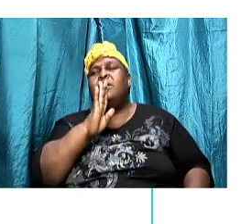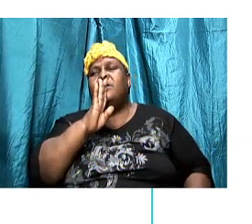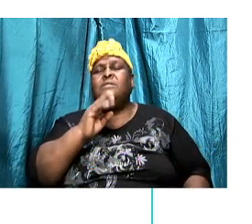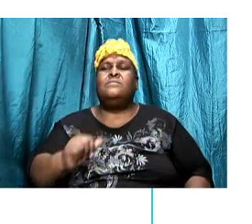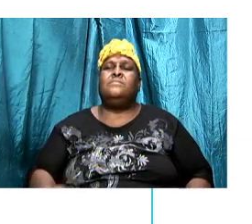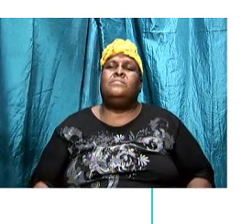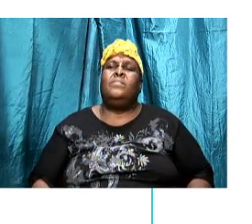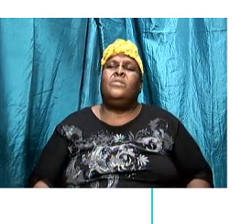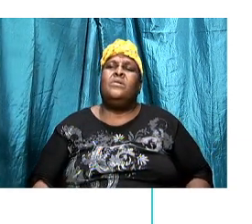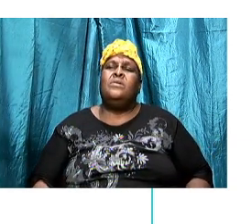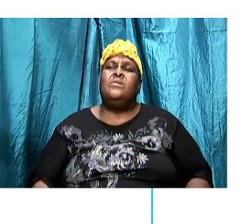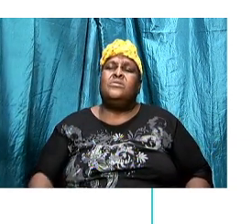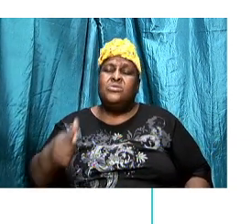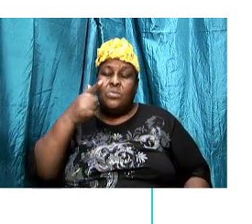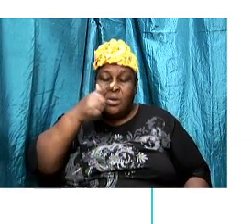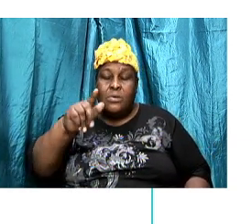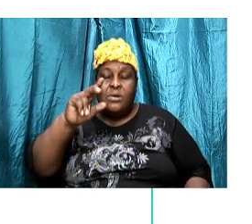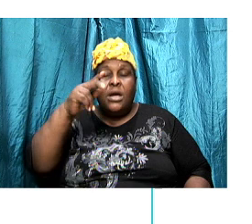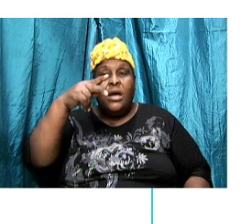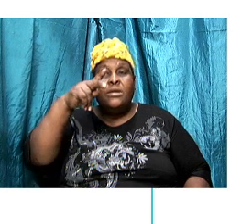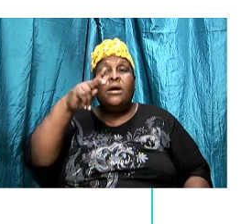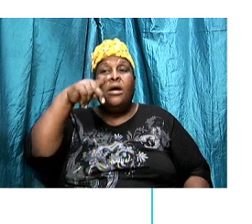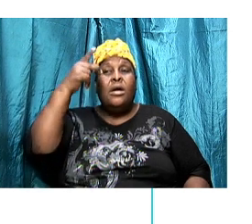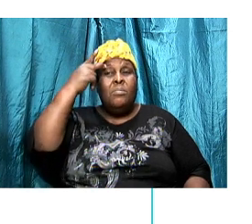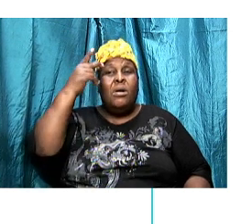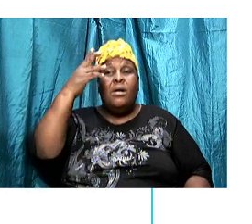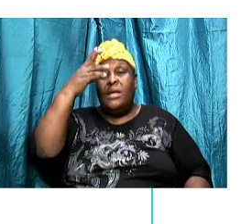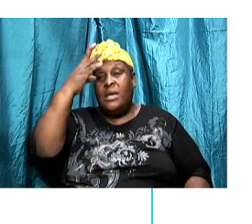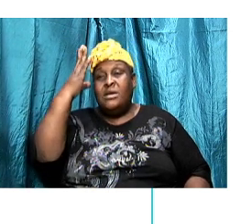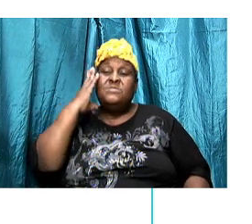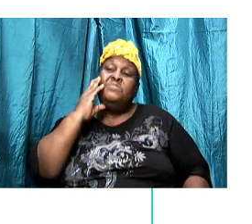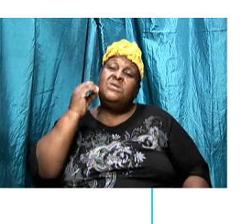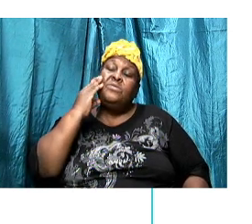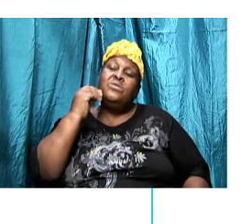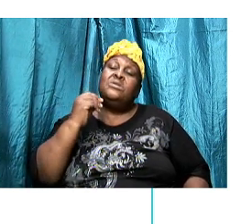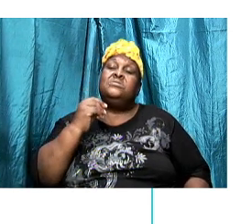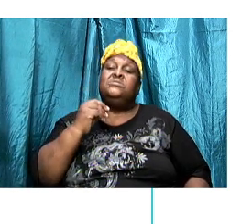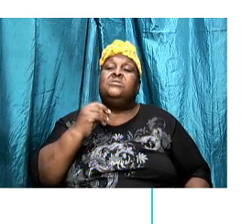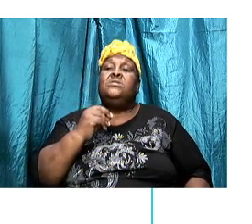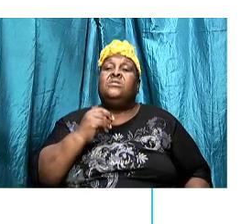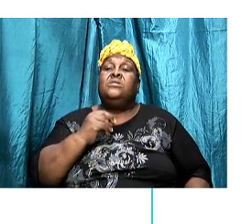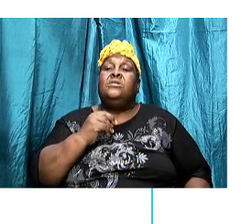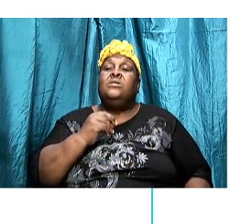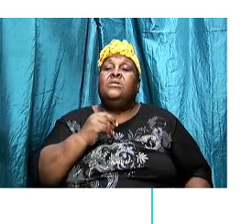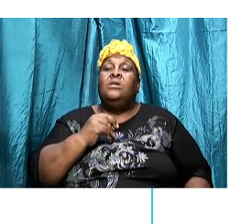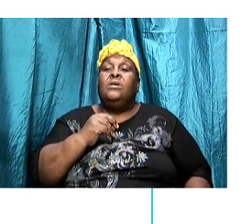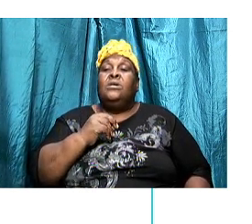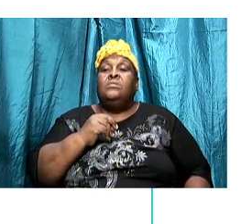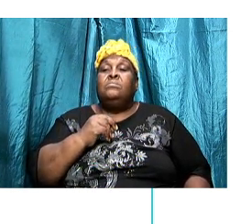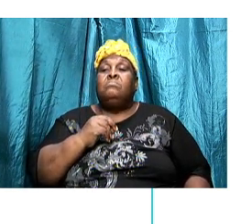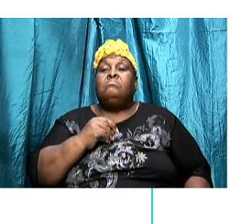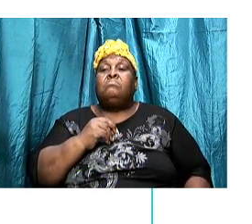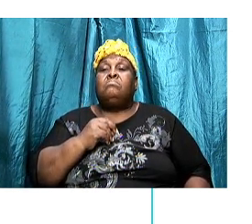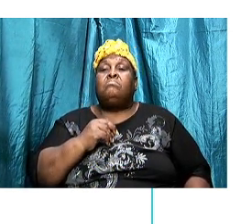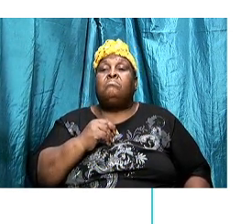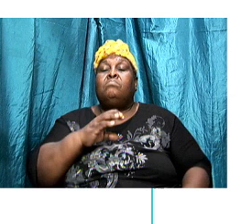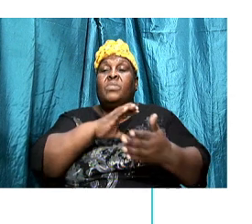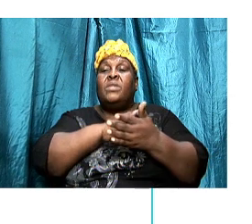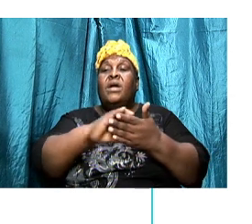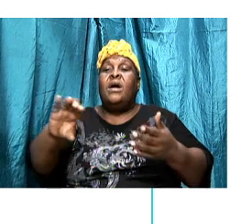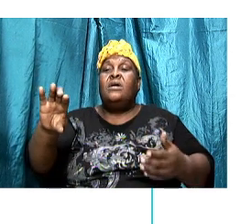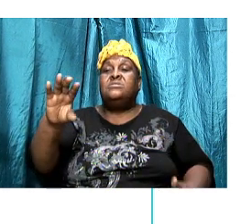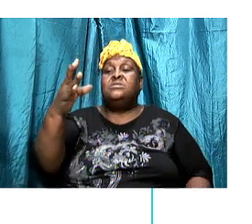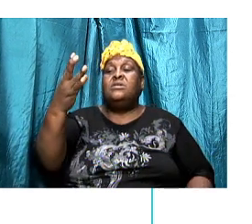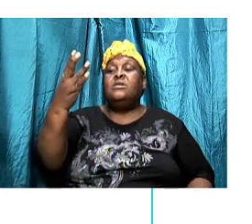looked at Paul's experience at Corinth already. We won't look at that in chapter 8 in Acts. Sorry, that should be Acts 18,